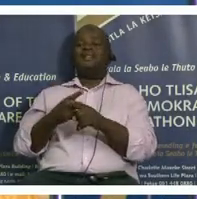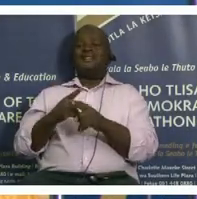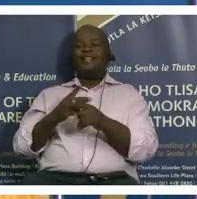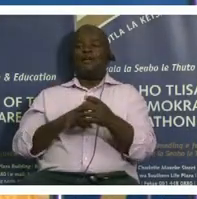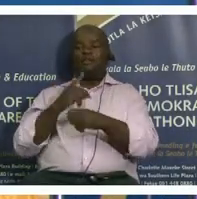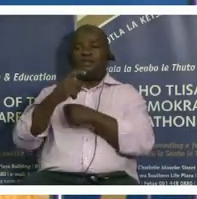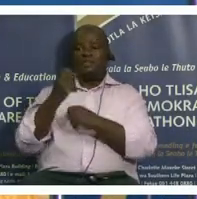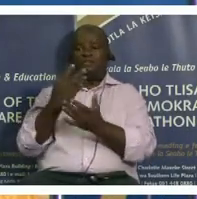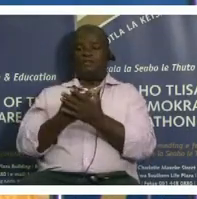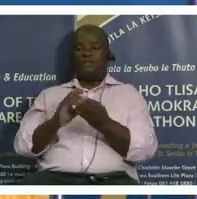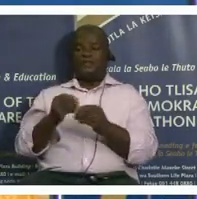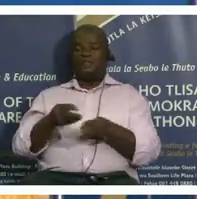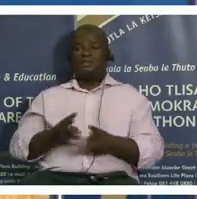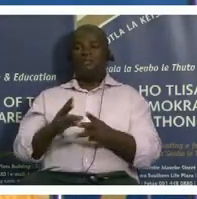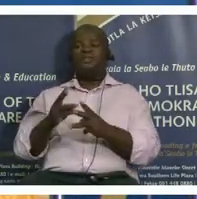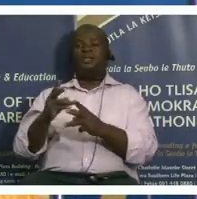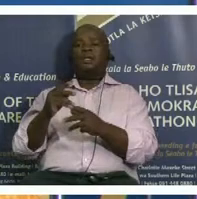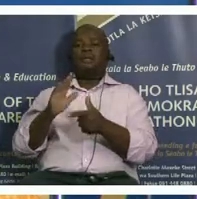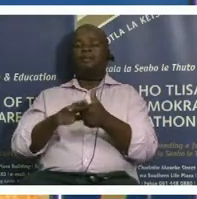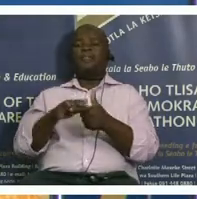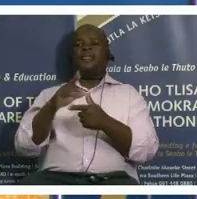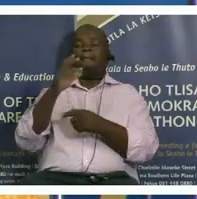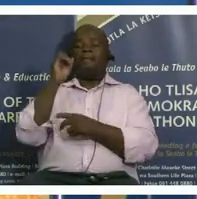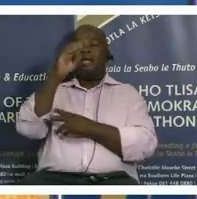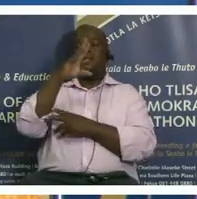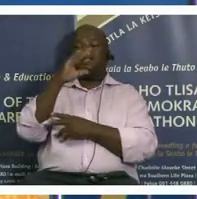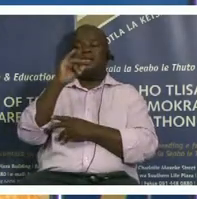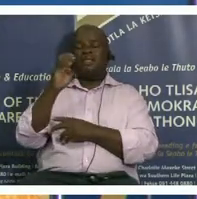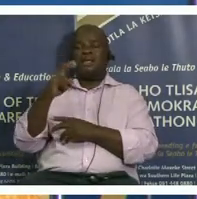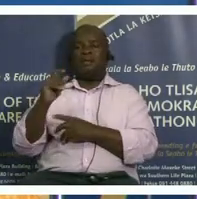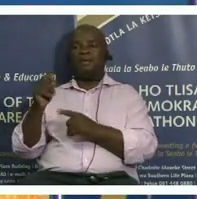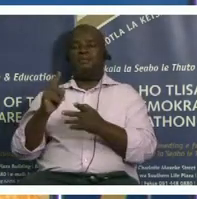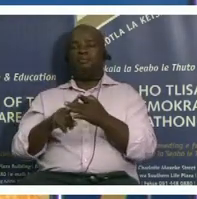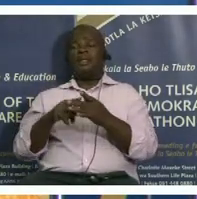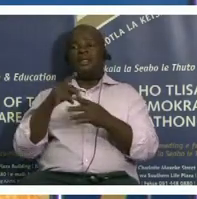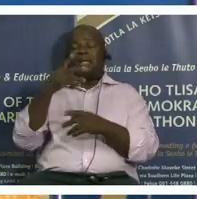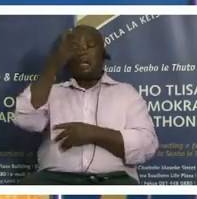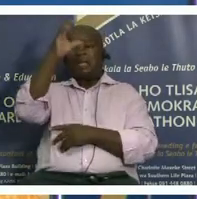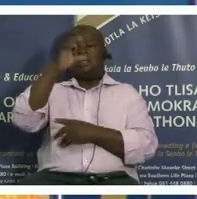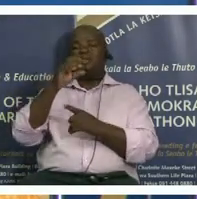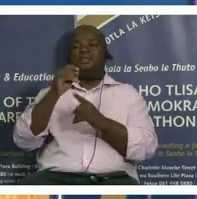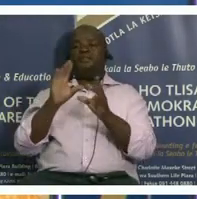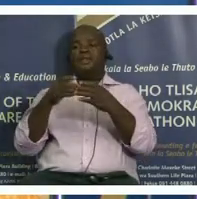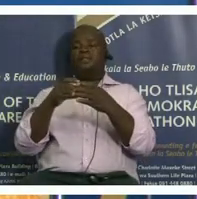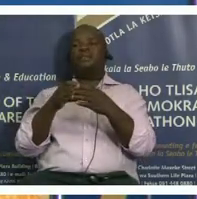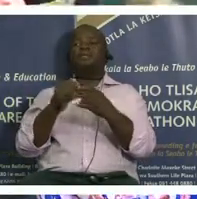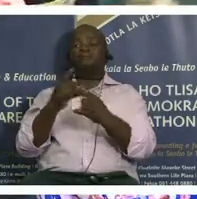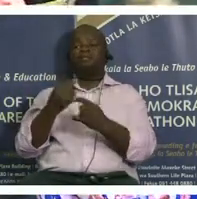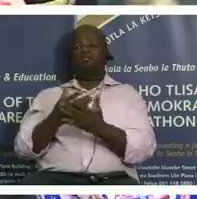a mining indaba, and a creative sector convention during the course of this year.